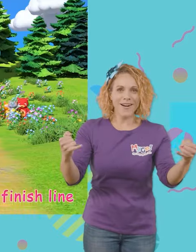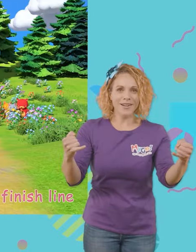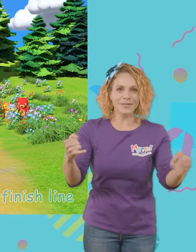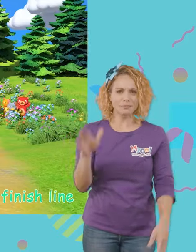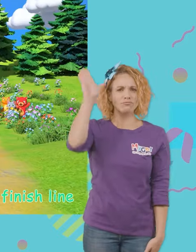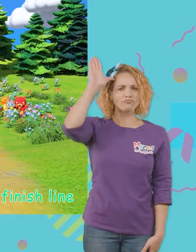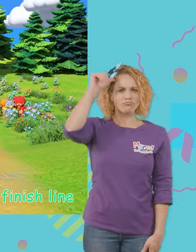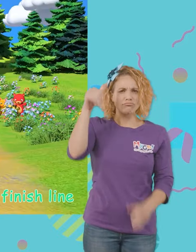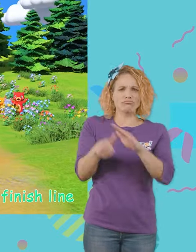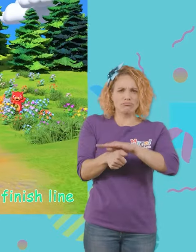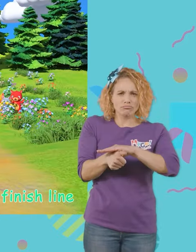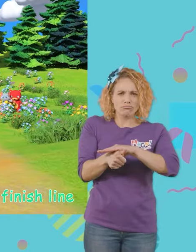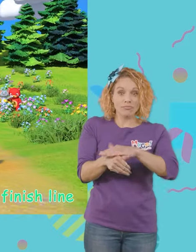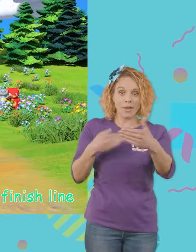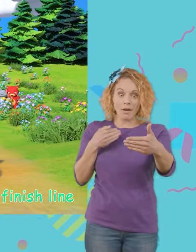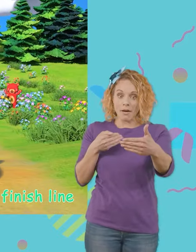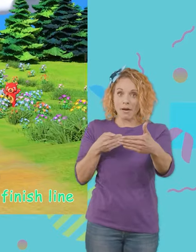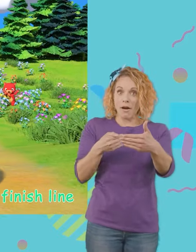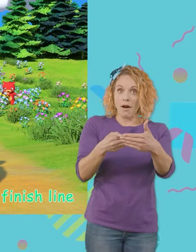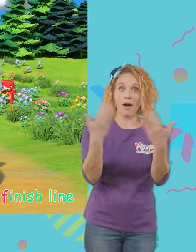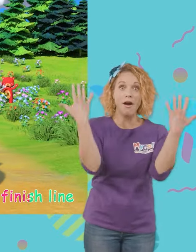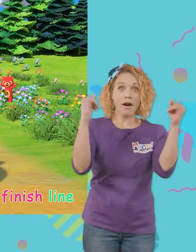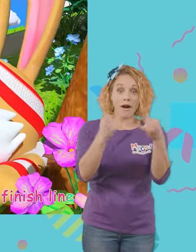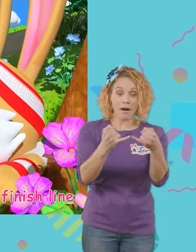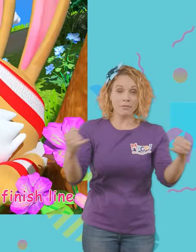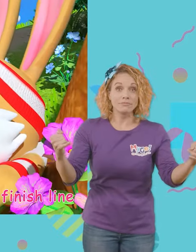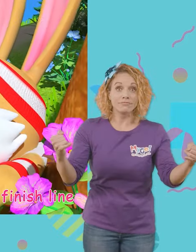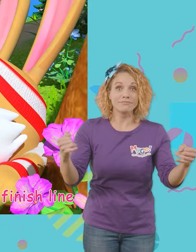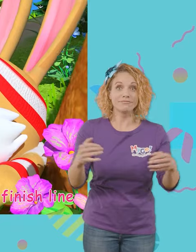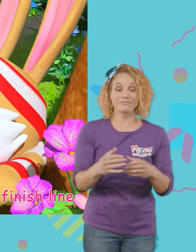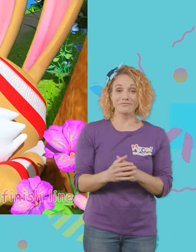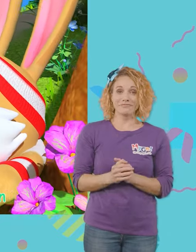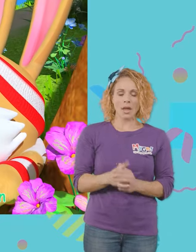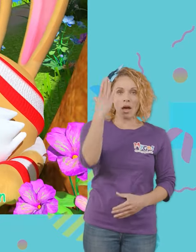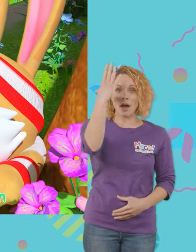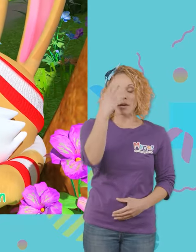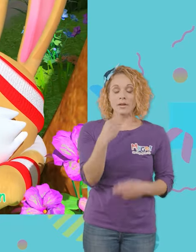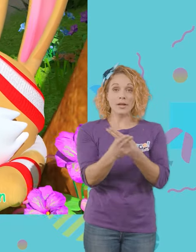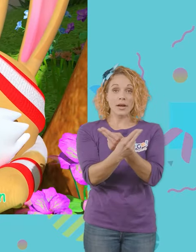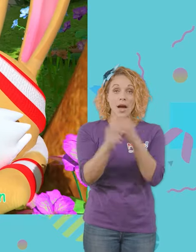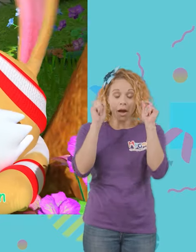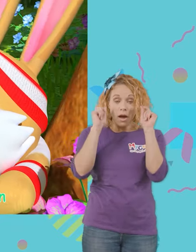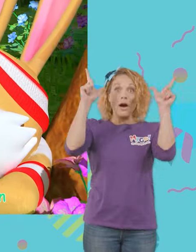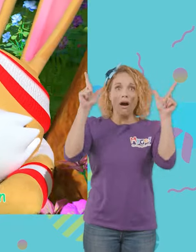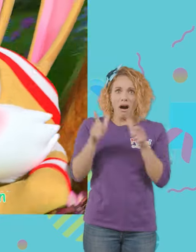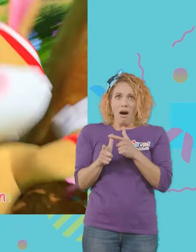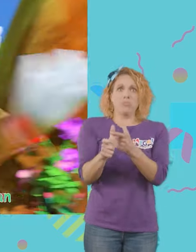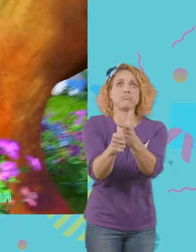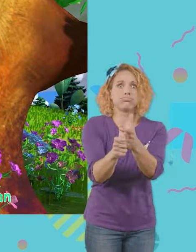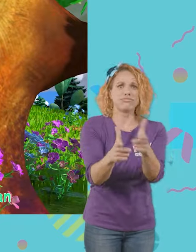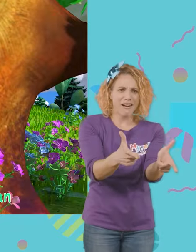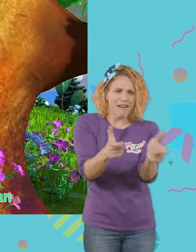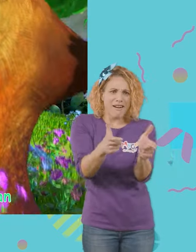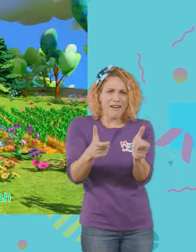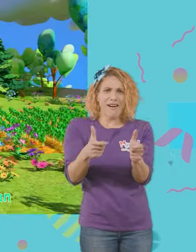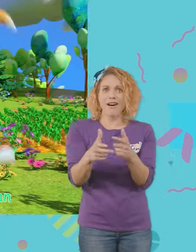Finish line! The determined tortoise nearly reached the finish line Finish line! The sleepy hare woke up and ran